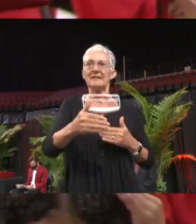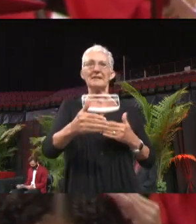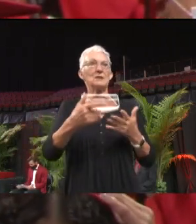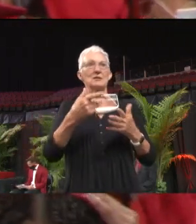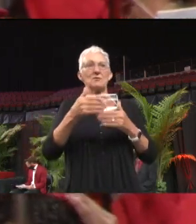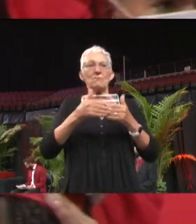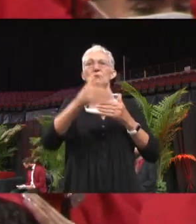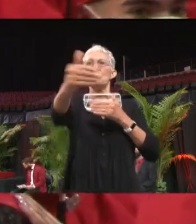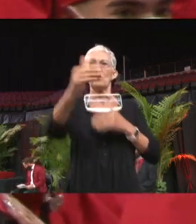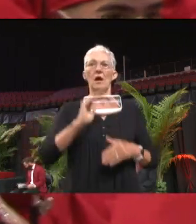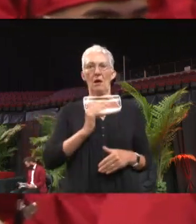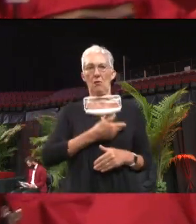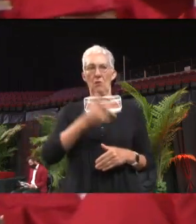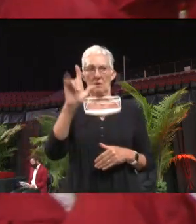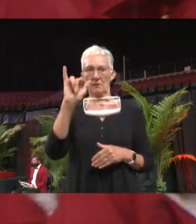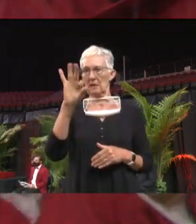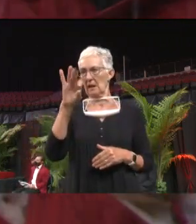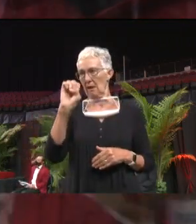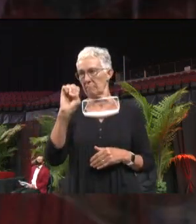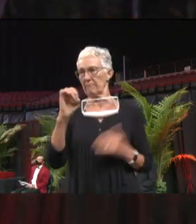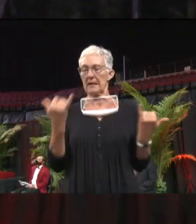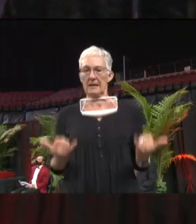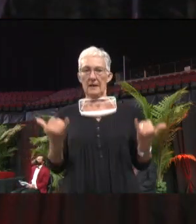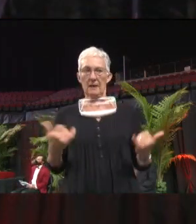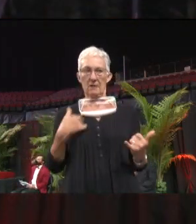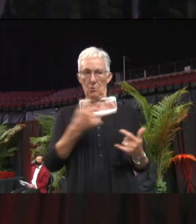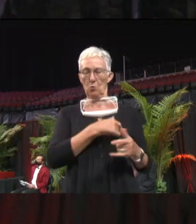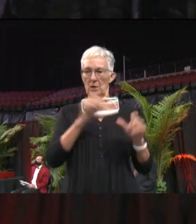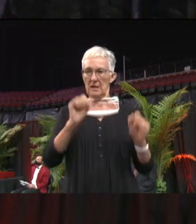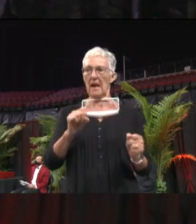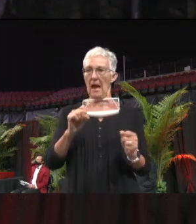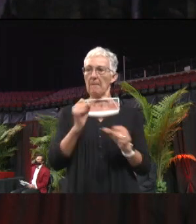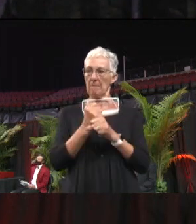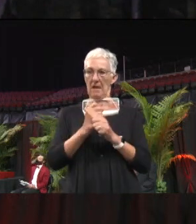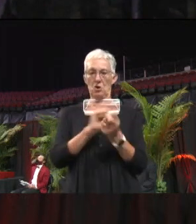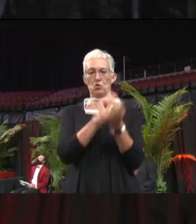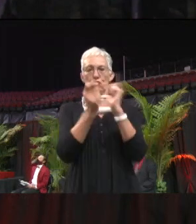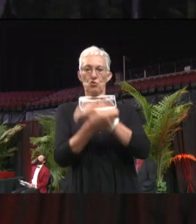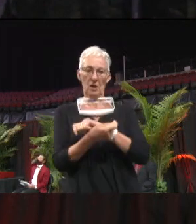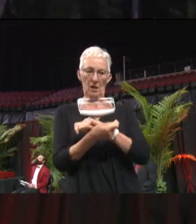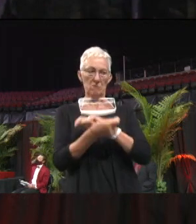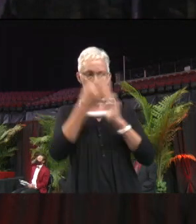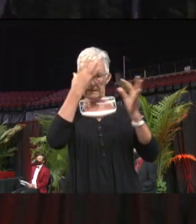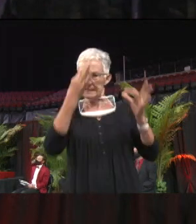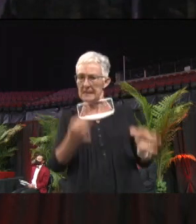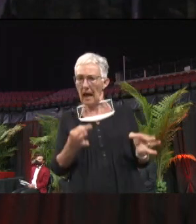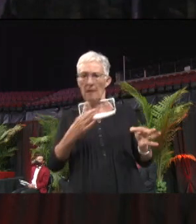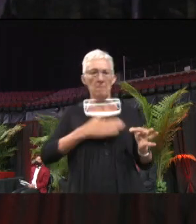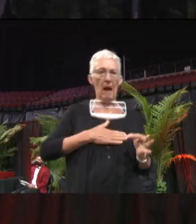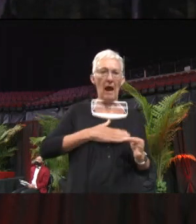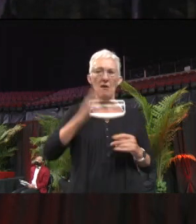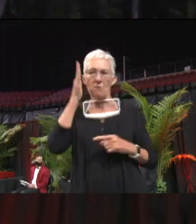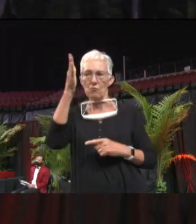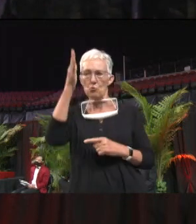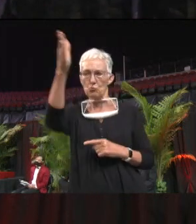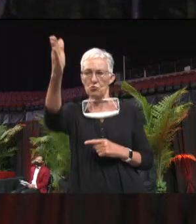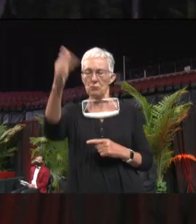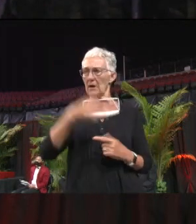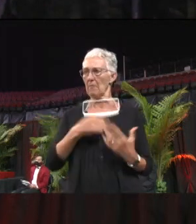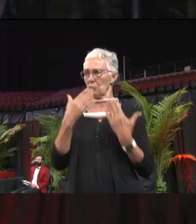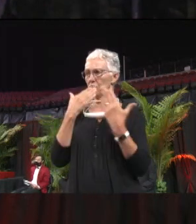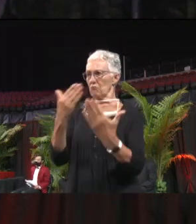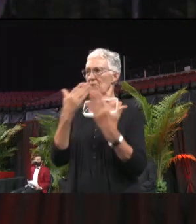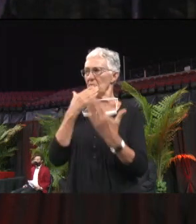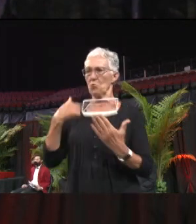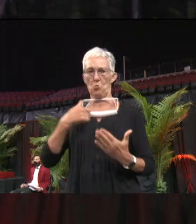an age where I can confidently say we are able to make a change and choose our own future. I'm extremely thankful that we are all here today.